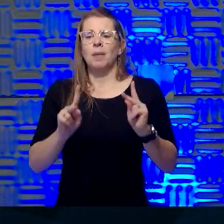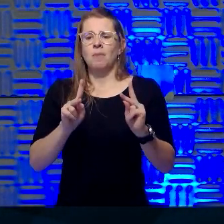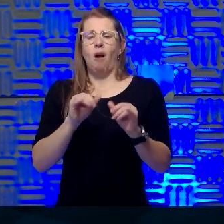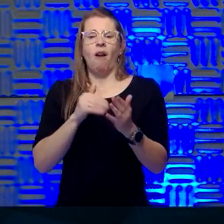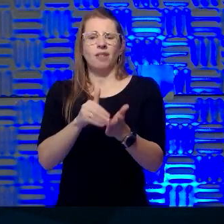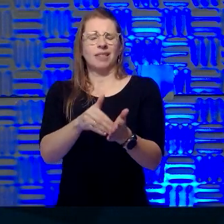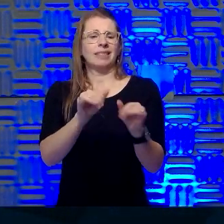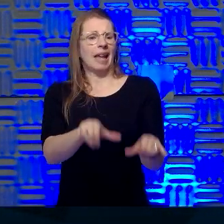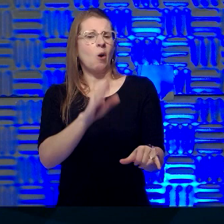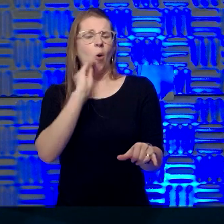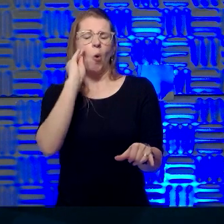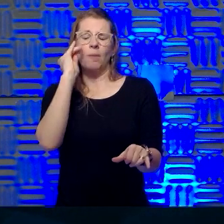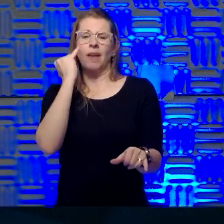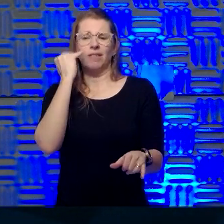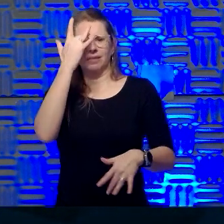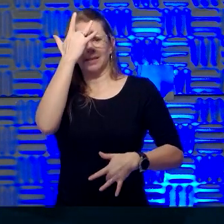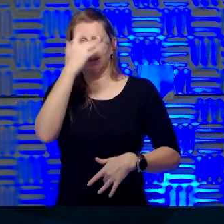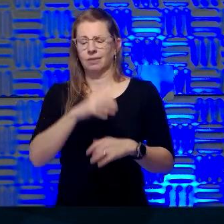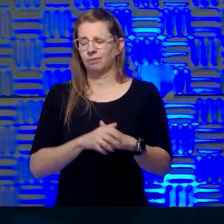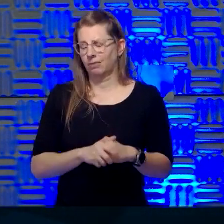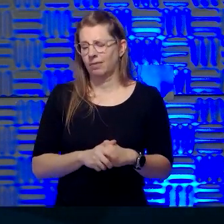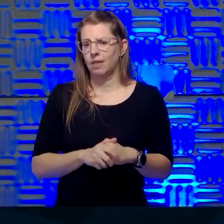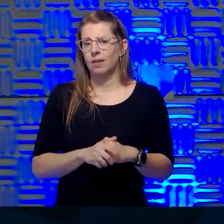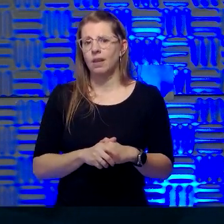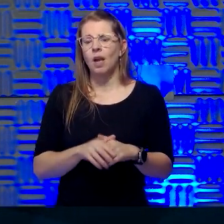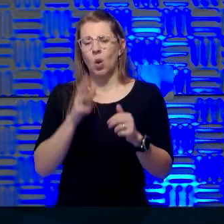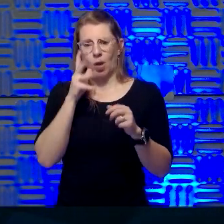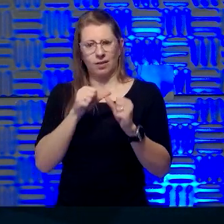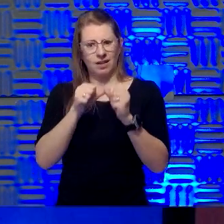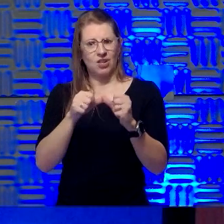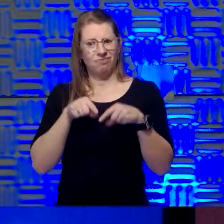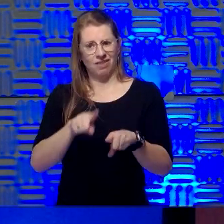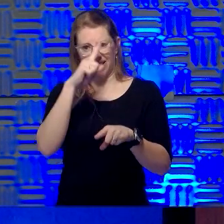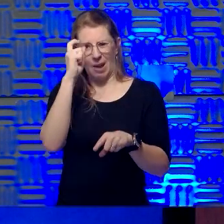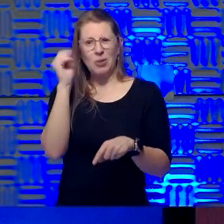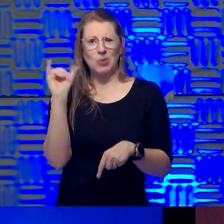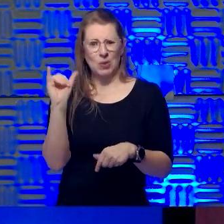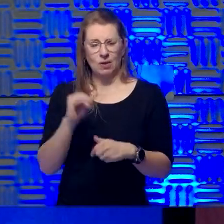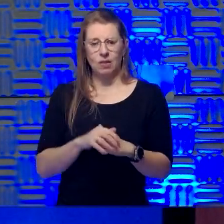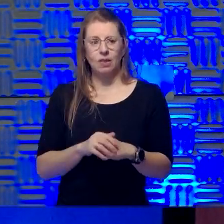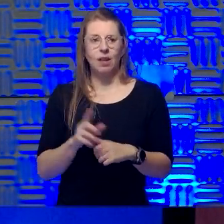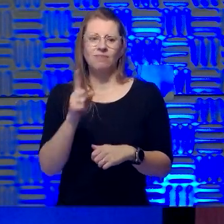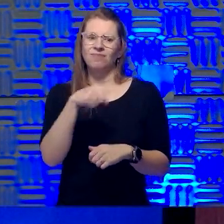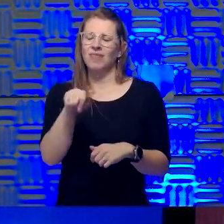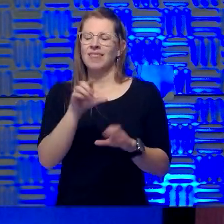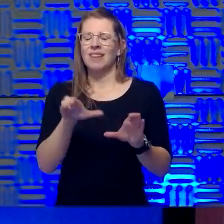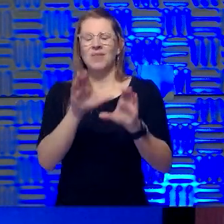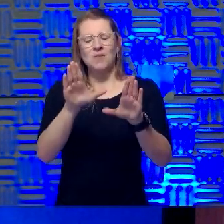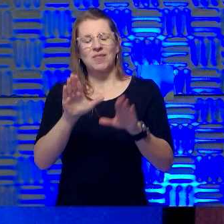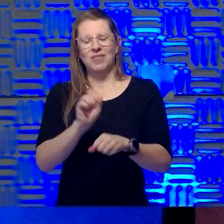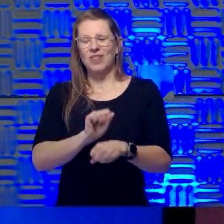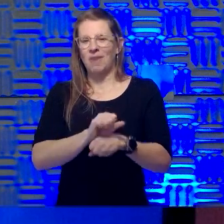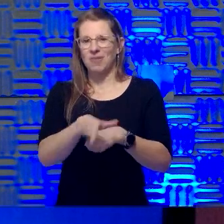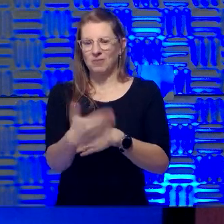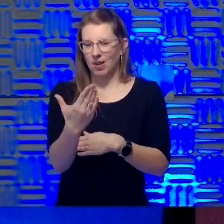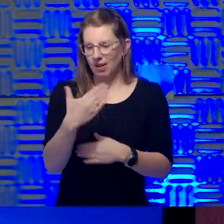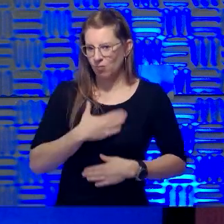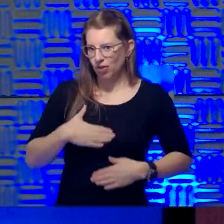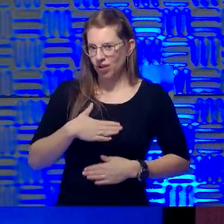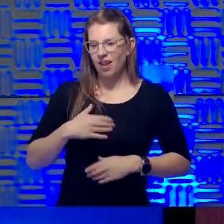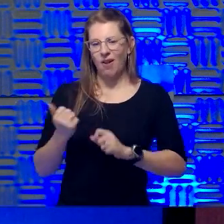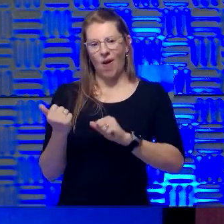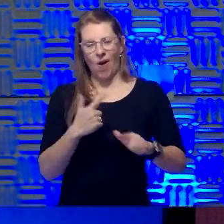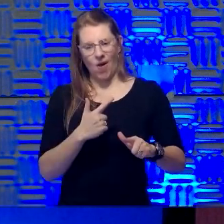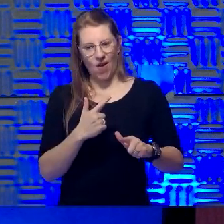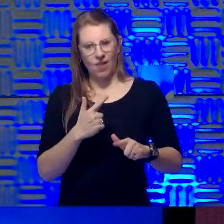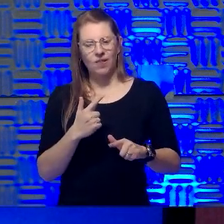home. And I hope people will continue that over the summer as well. Yeah, I think you guys have done a great job this morning, and appreciate everybody being